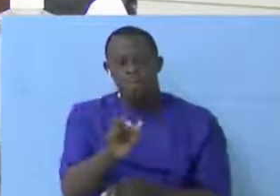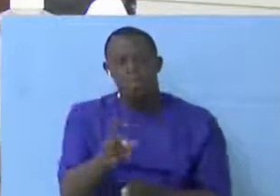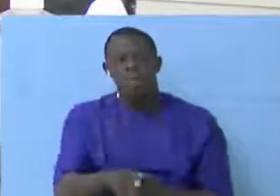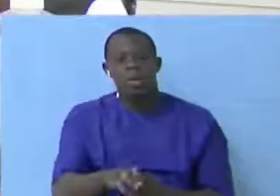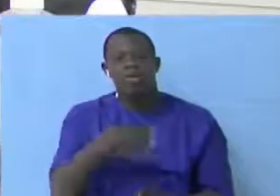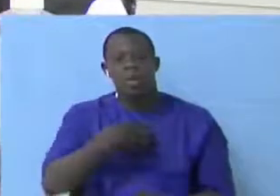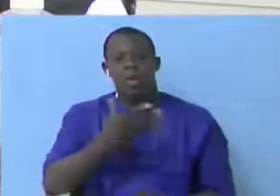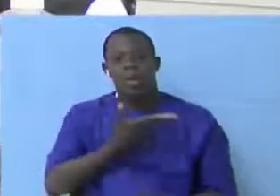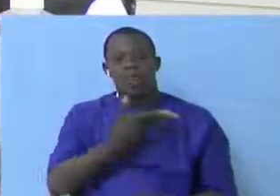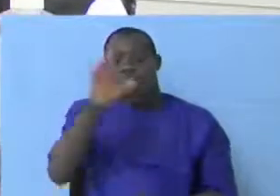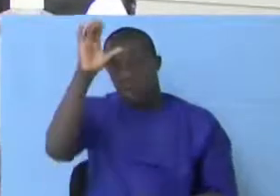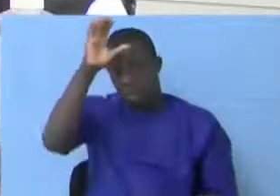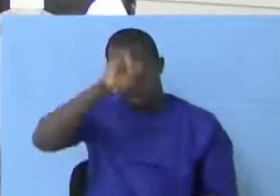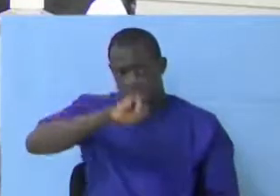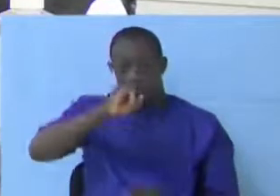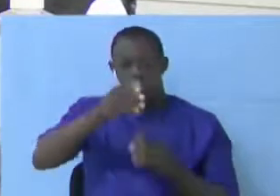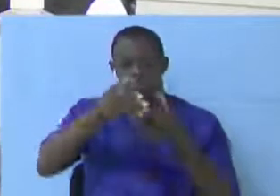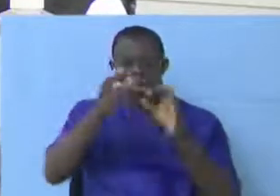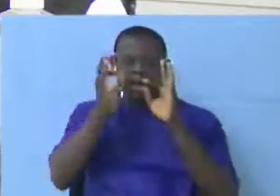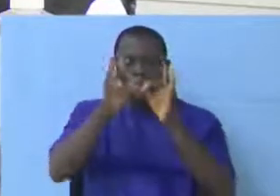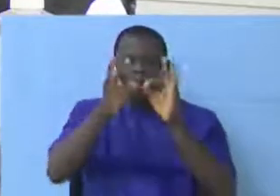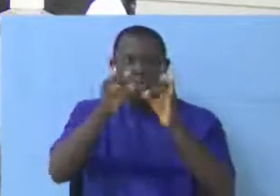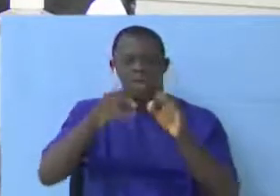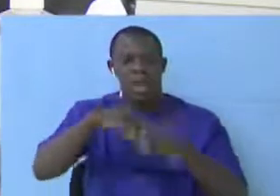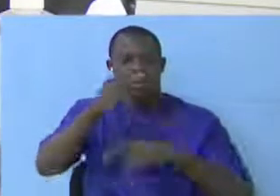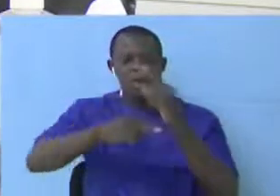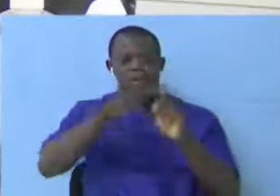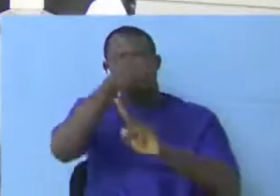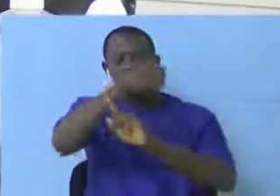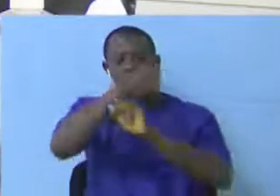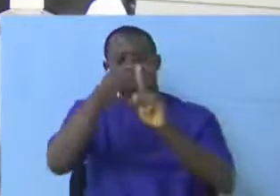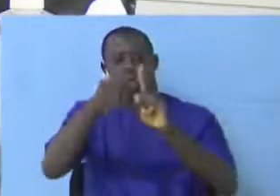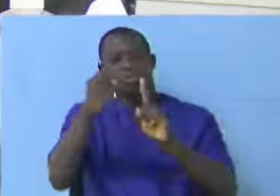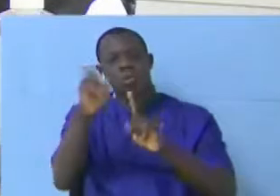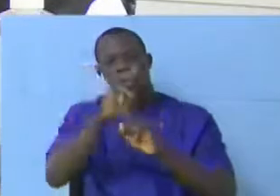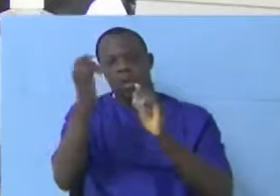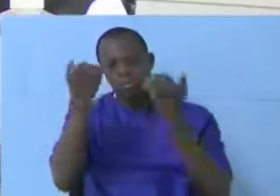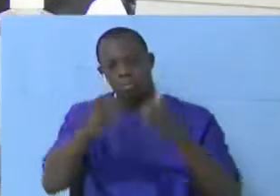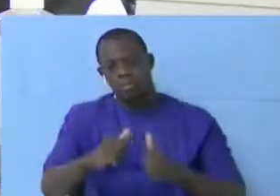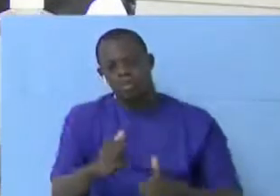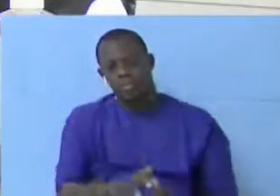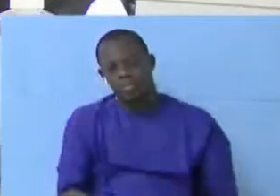have a comprehensive briefing on the situation.